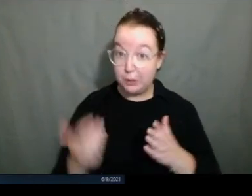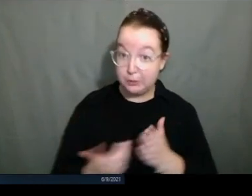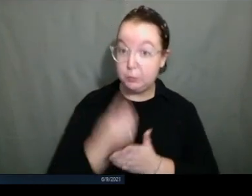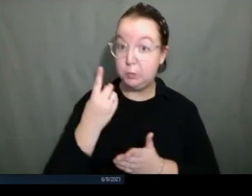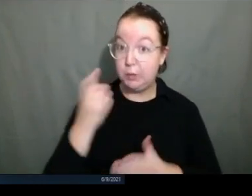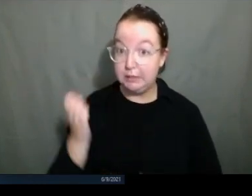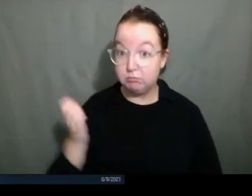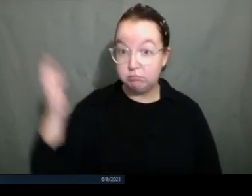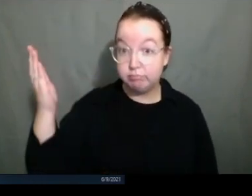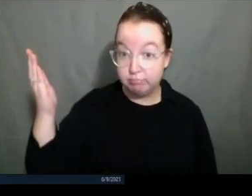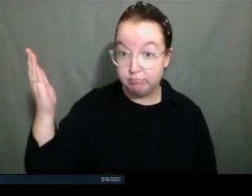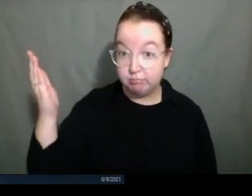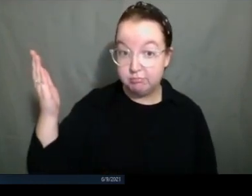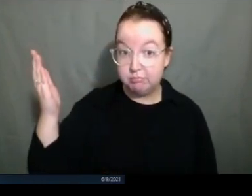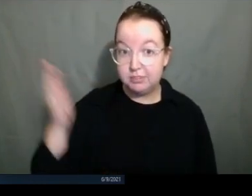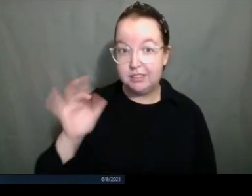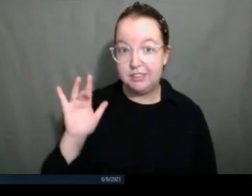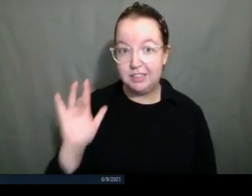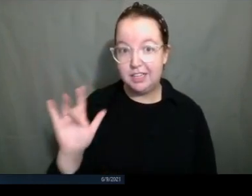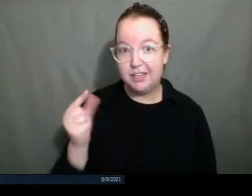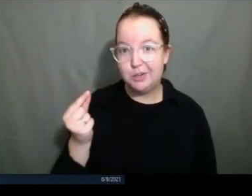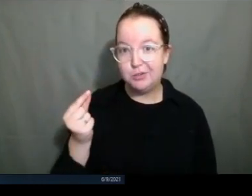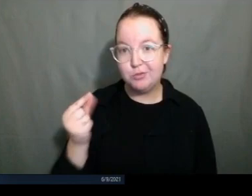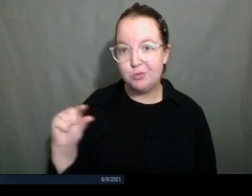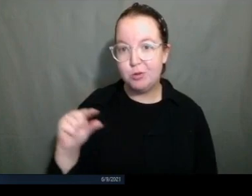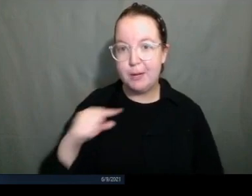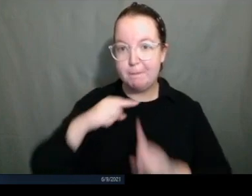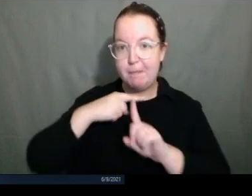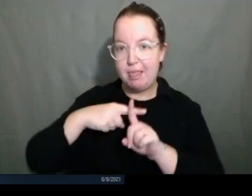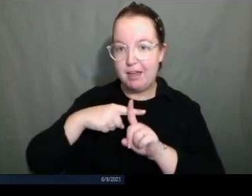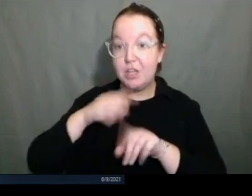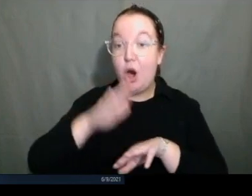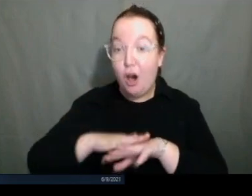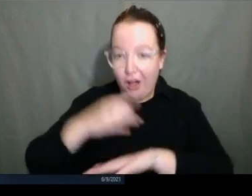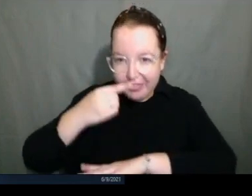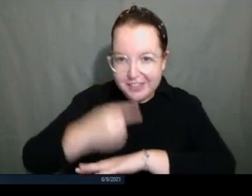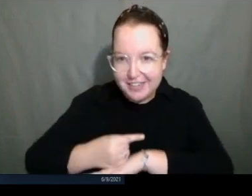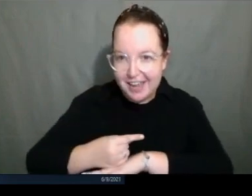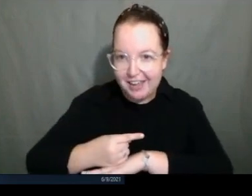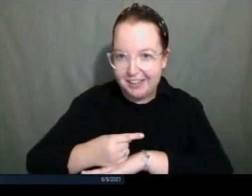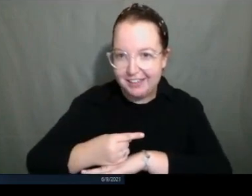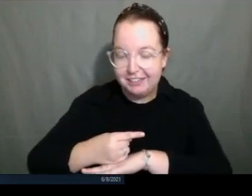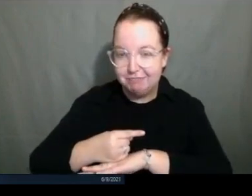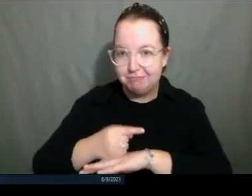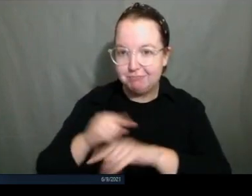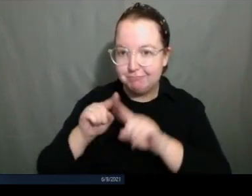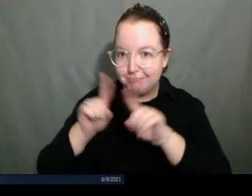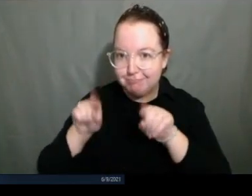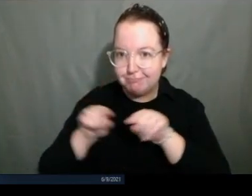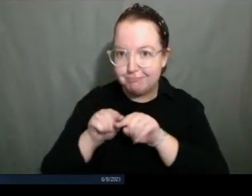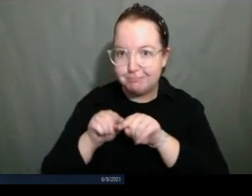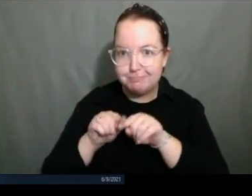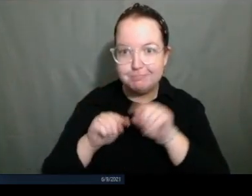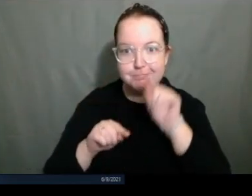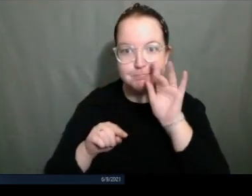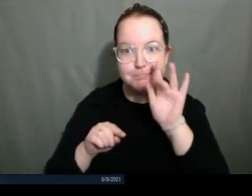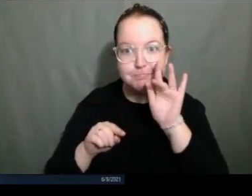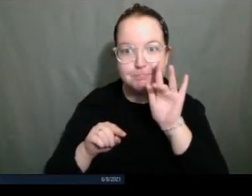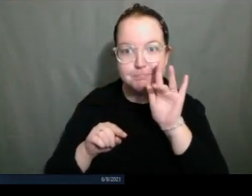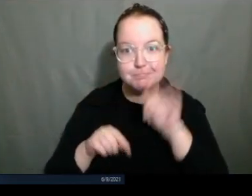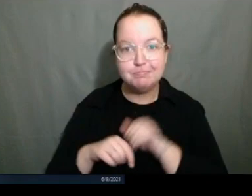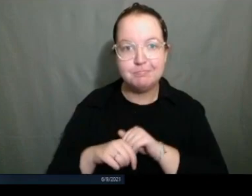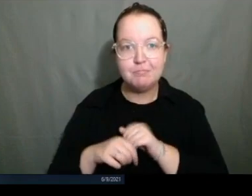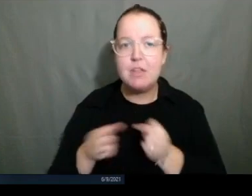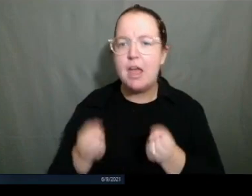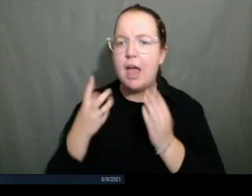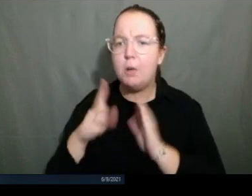all you need to do is click on the green plus sign for the date that you want to request off. It will then ask you how many